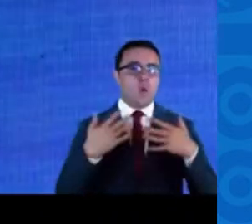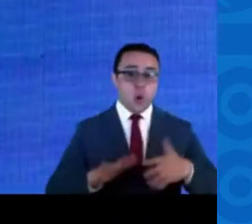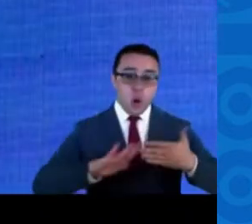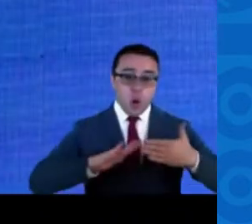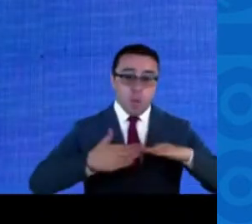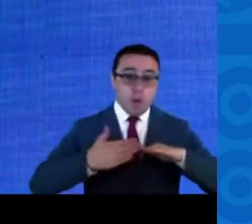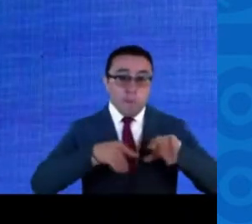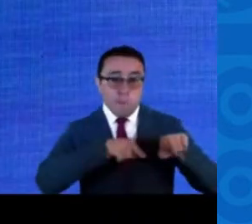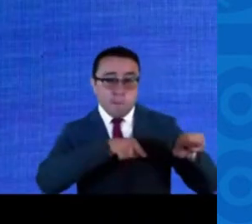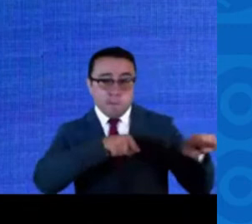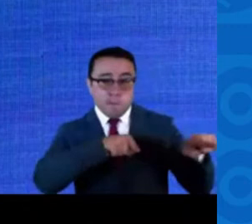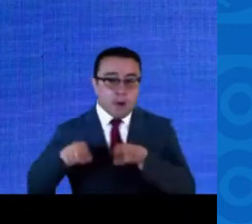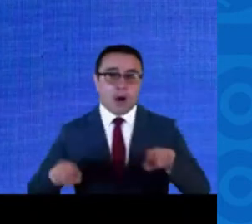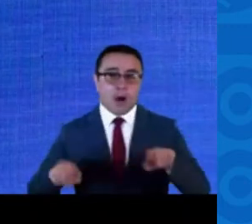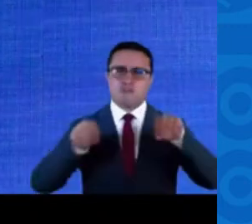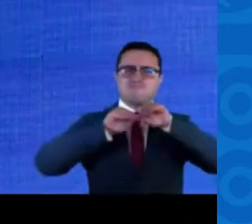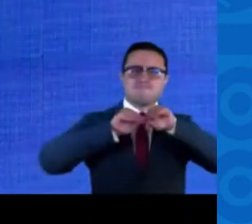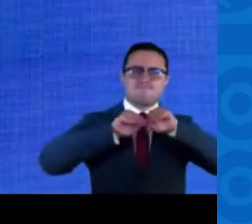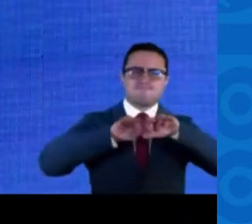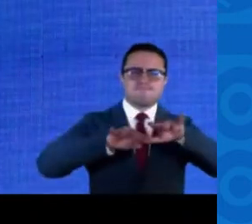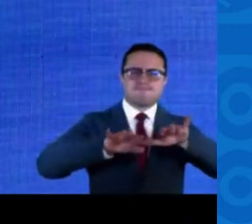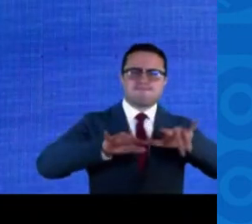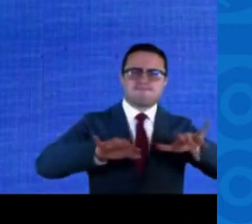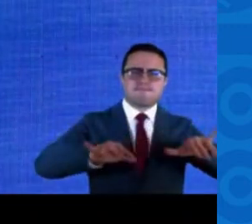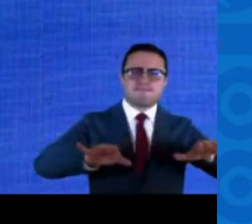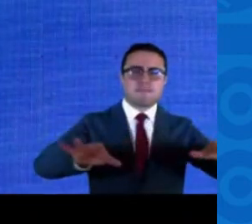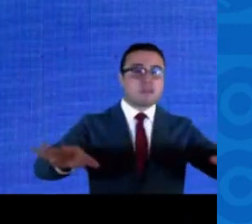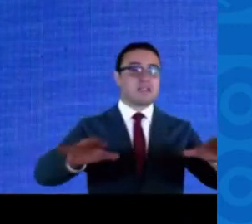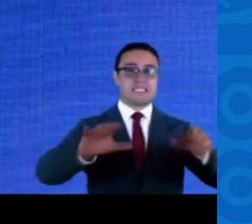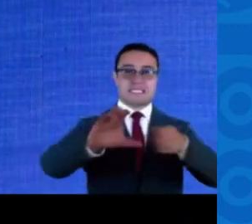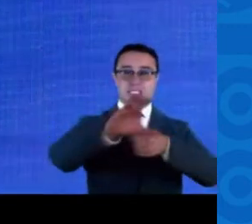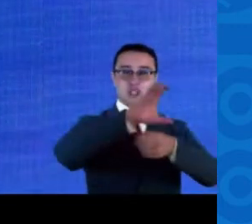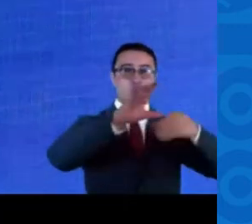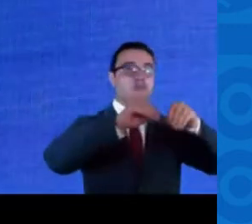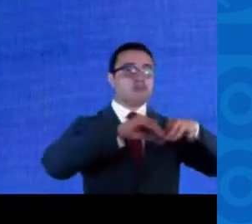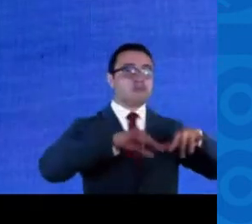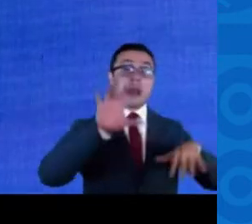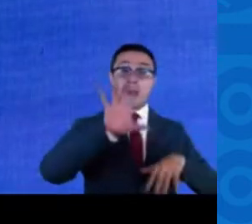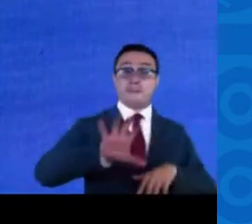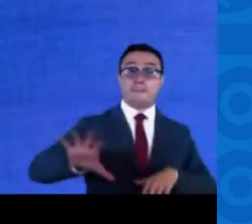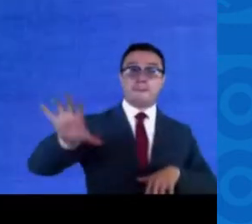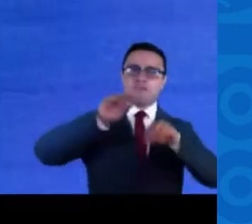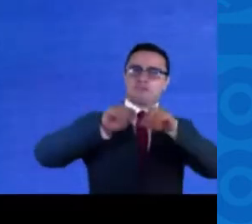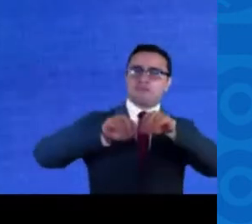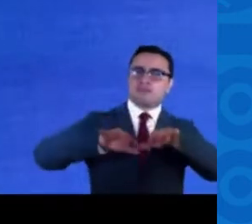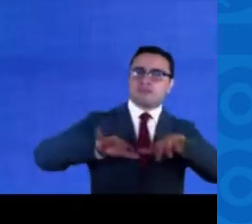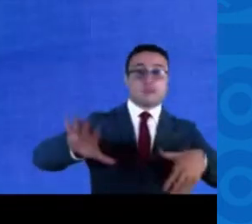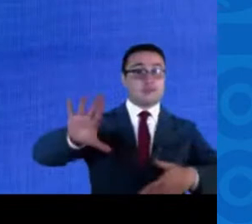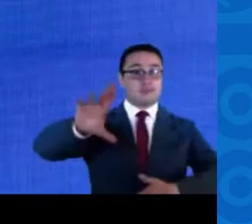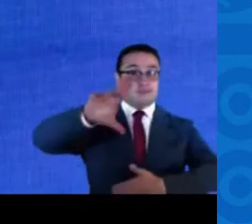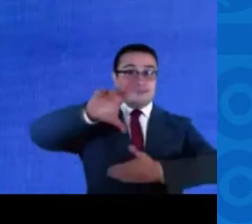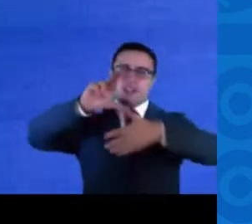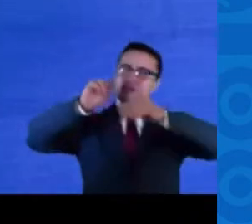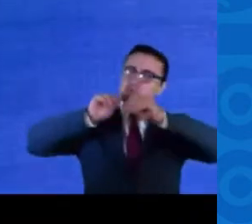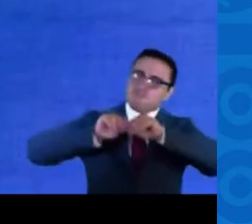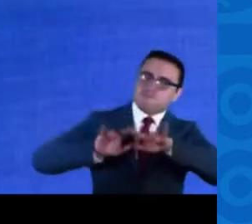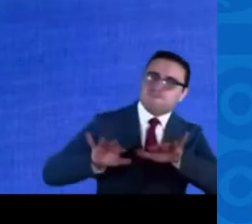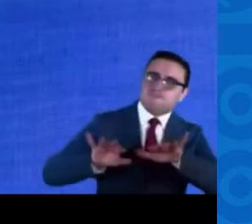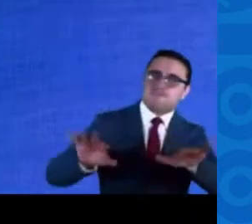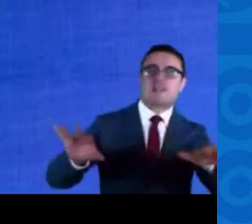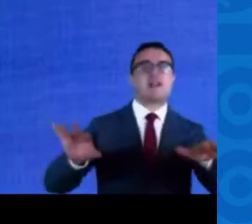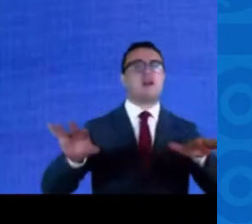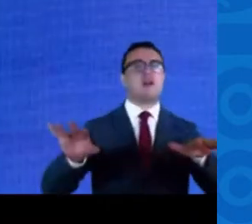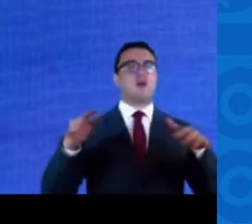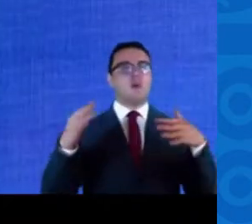creative projects and contributing to their communities and expanding that capacity to the cities and the countries and the